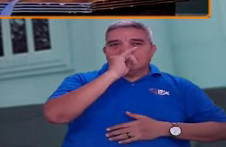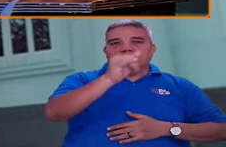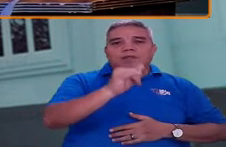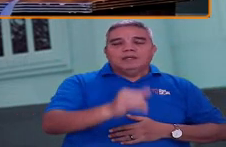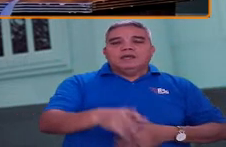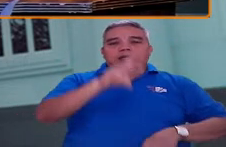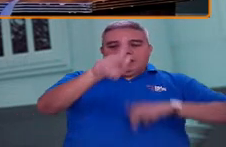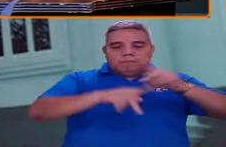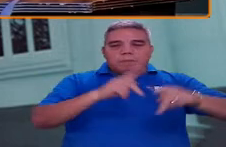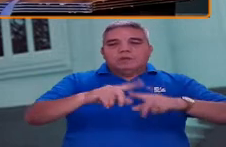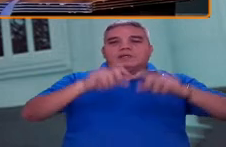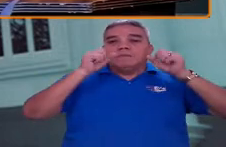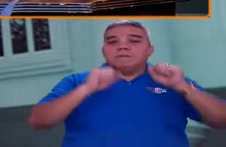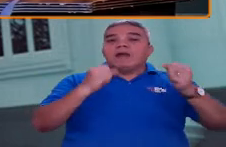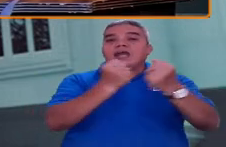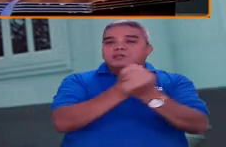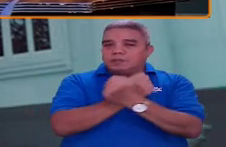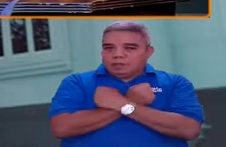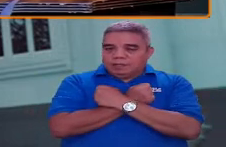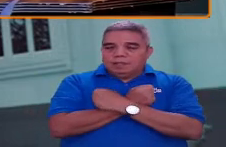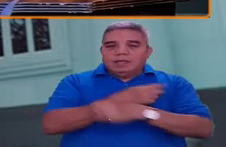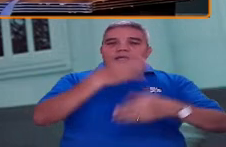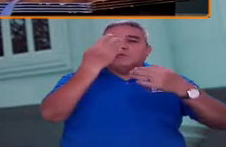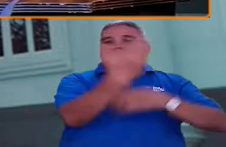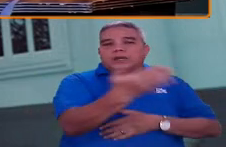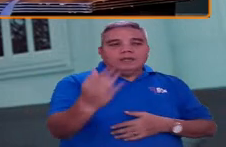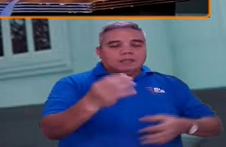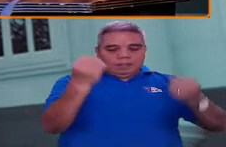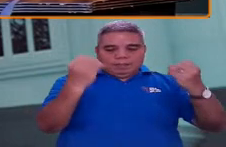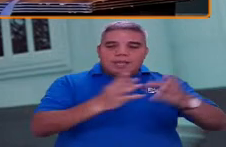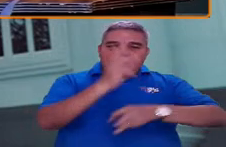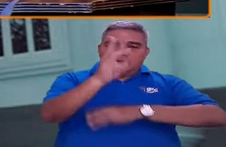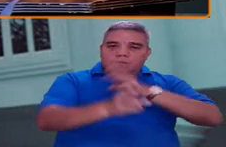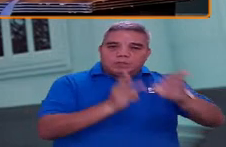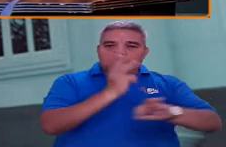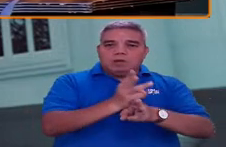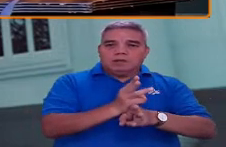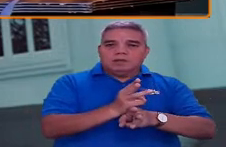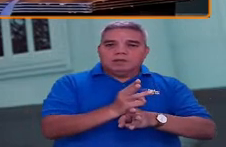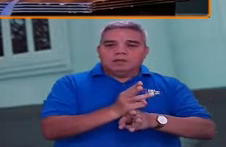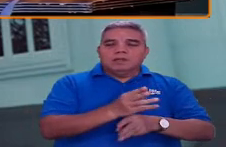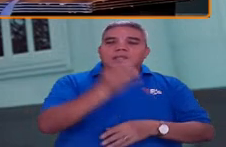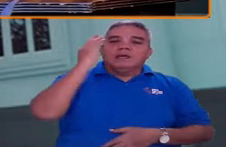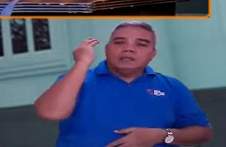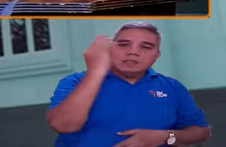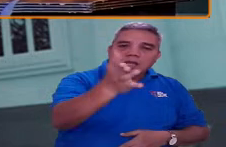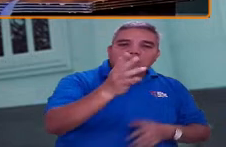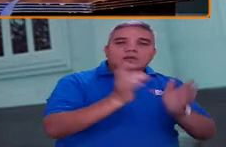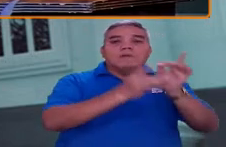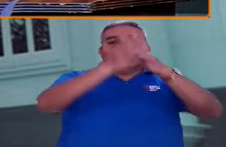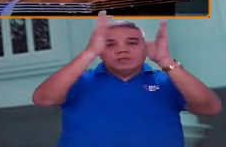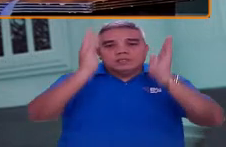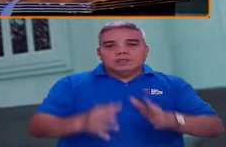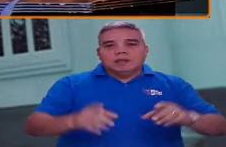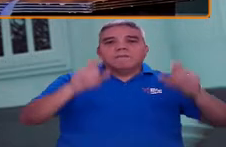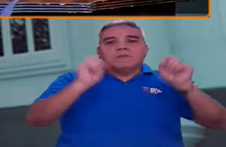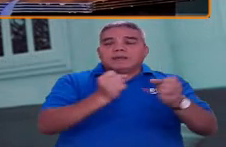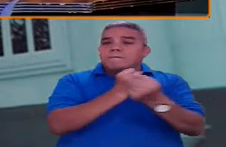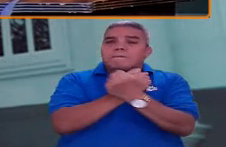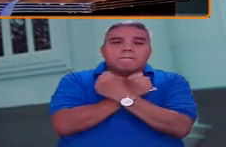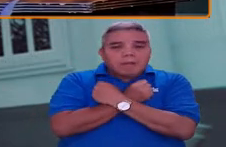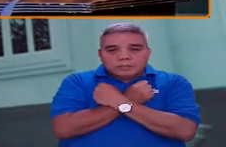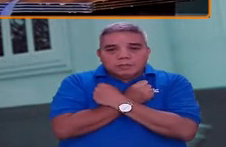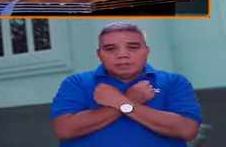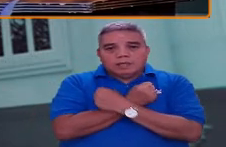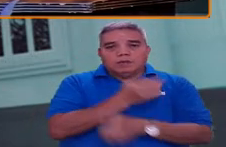can be passionate in many, to many things in this world, tayo mga kapatid, dapat maging passionate